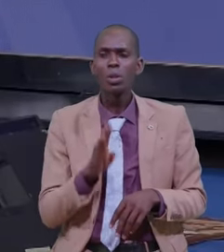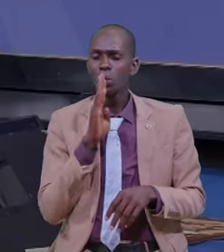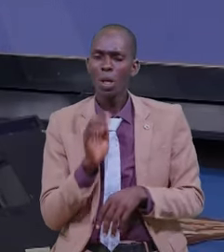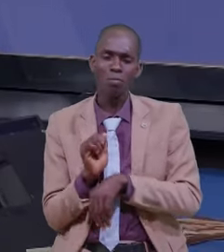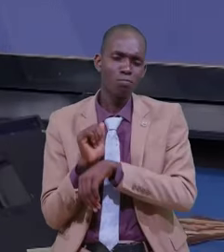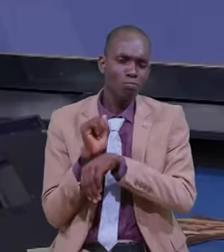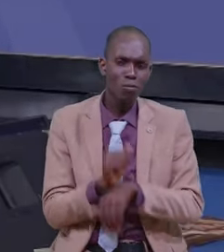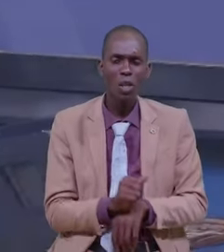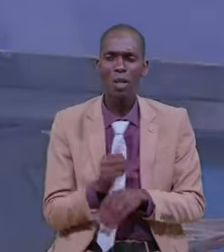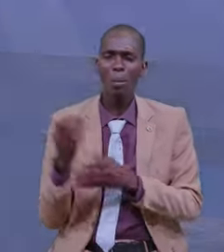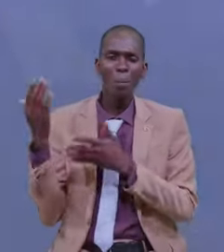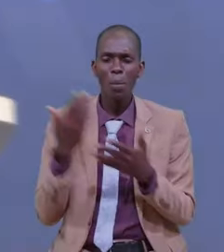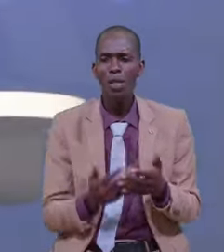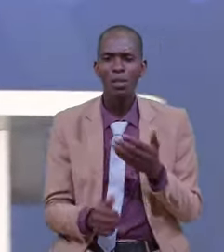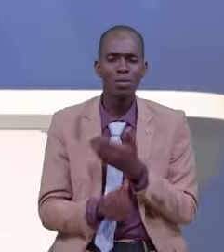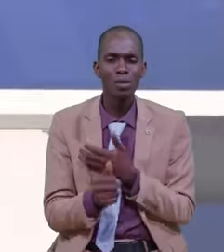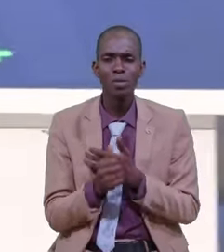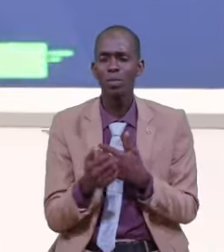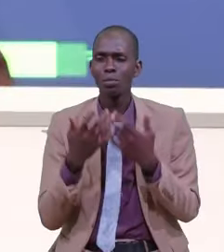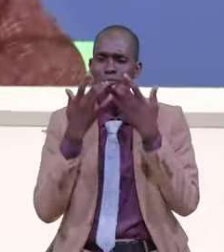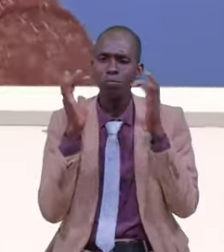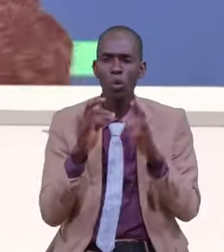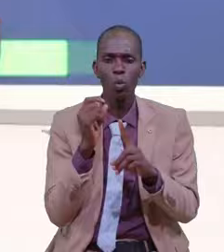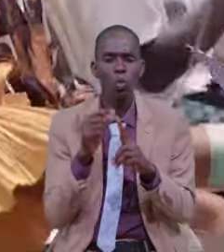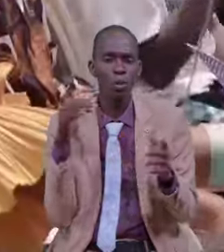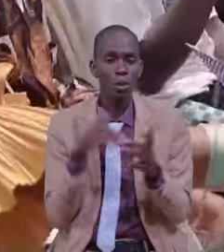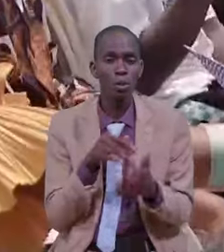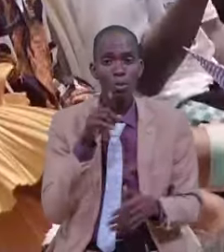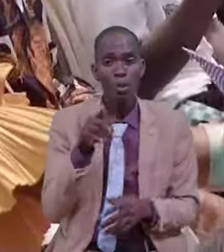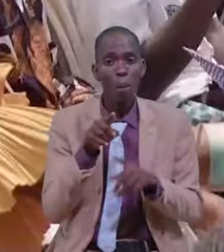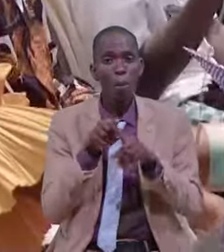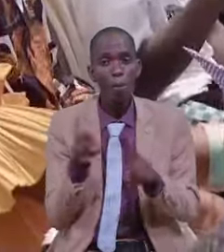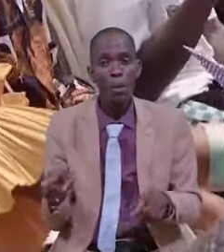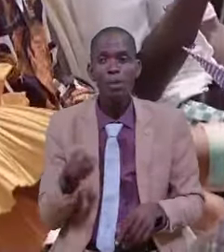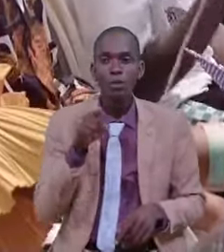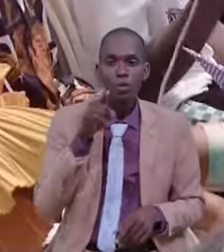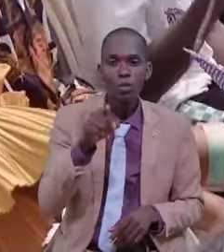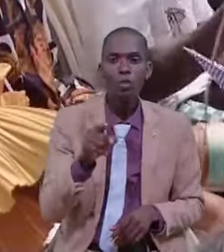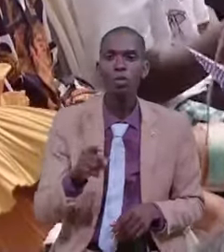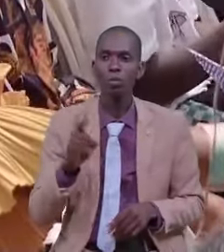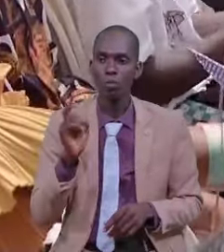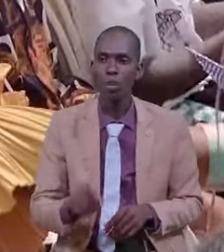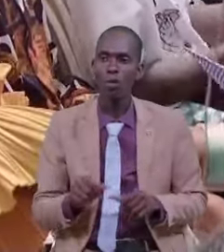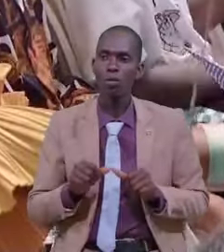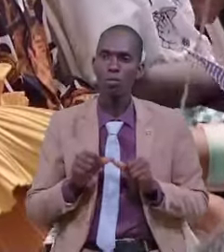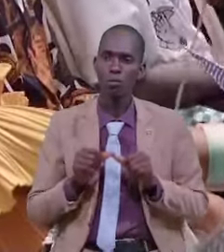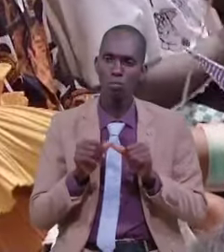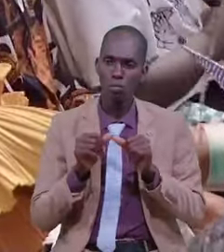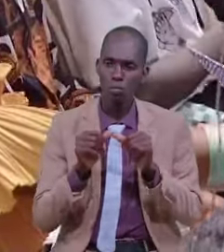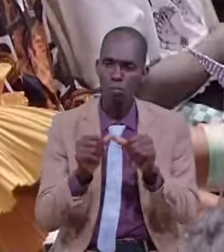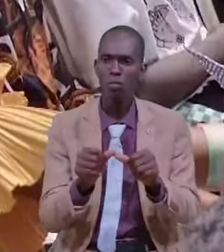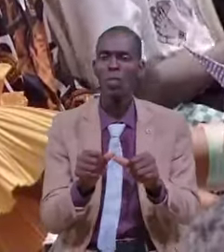words coming against your life. But you are consistent and you